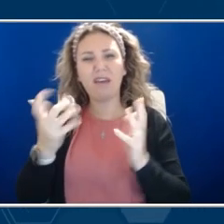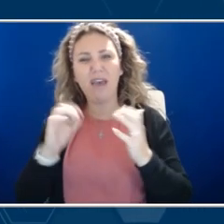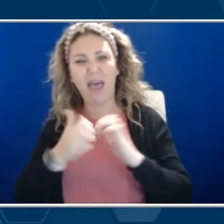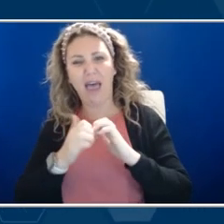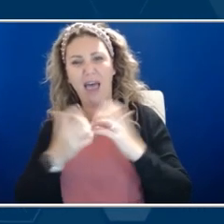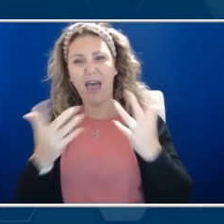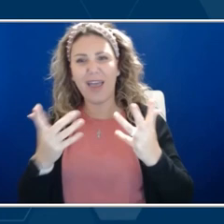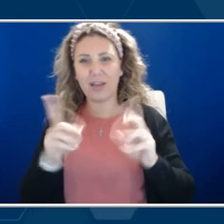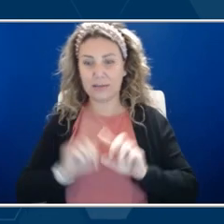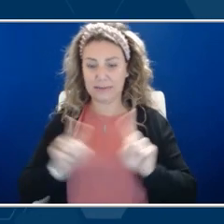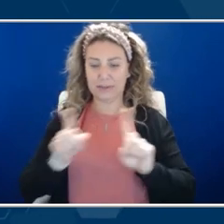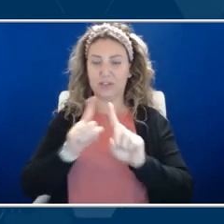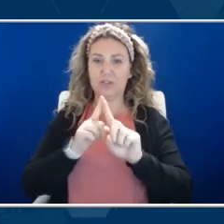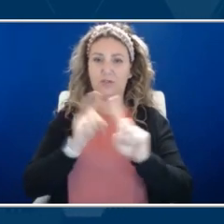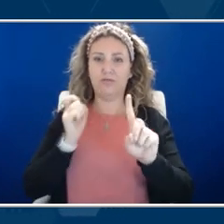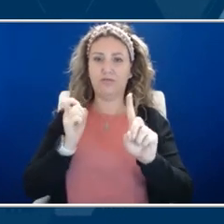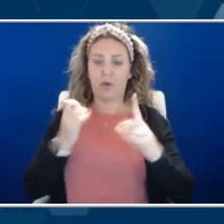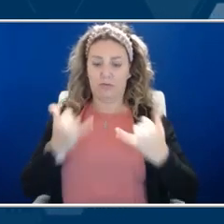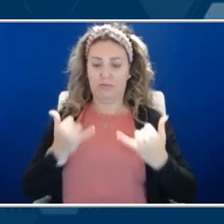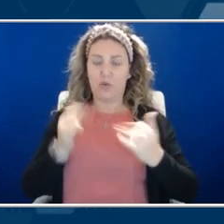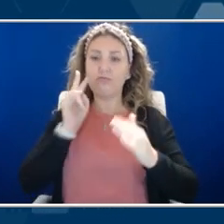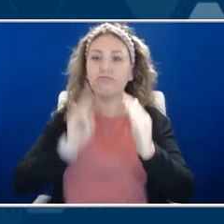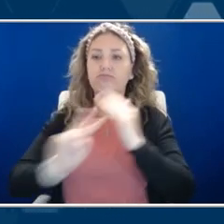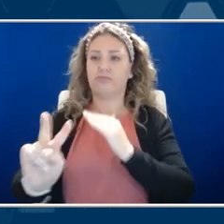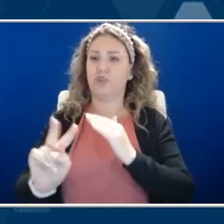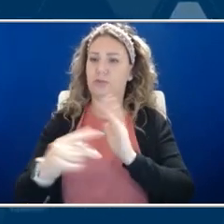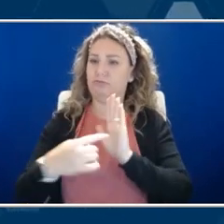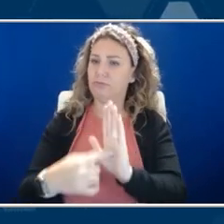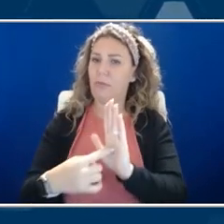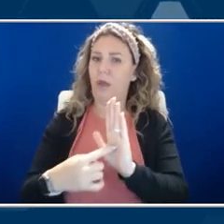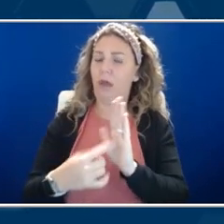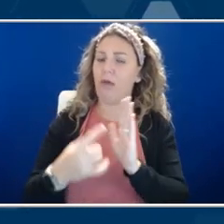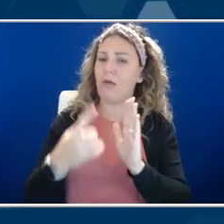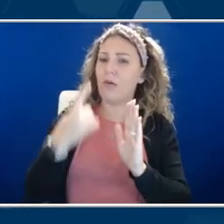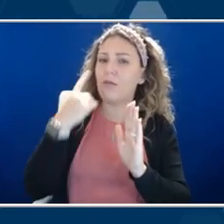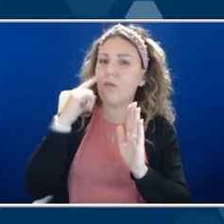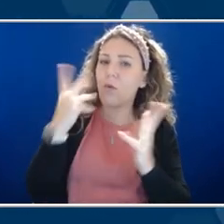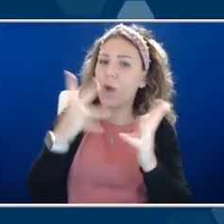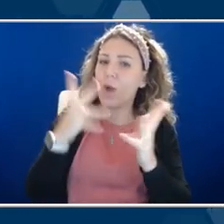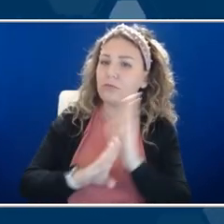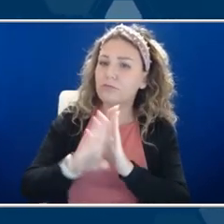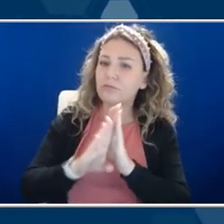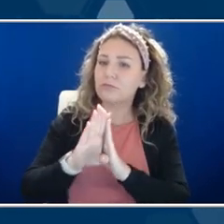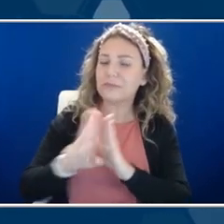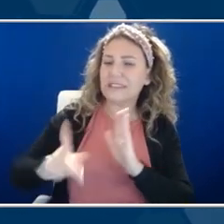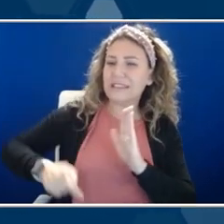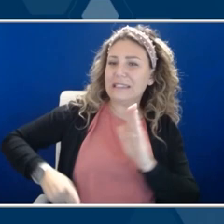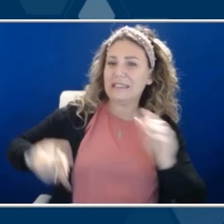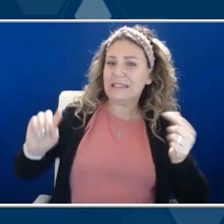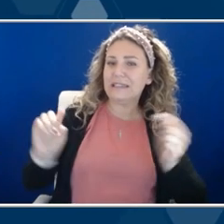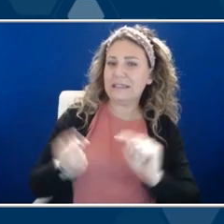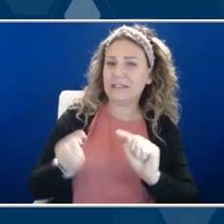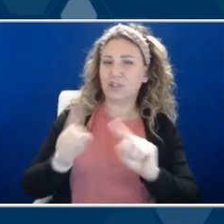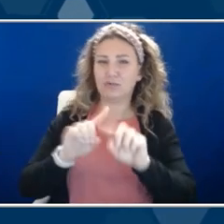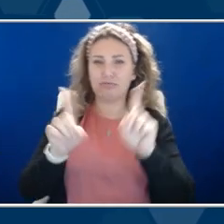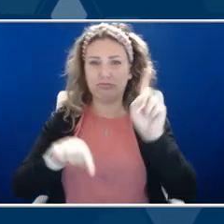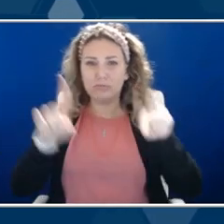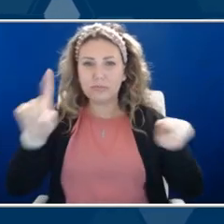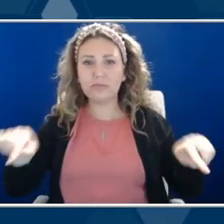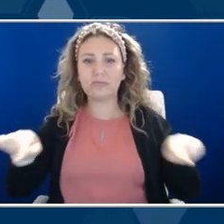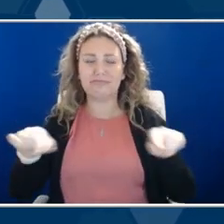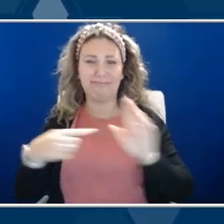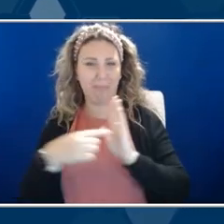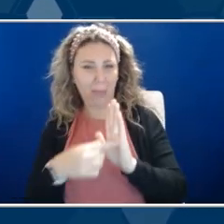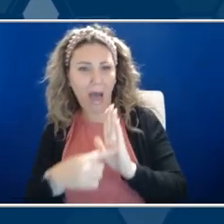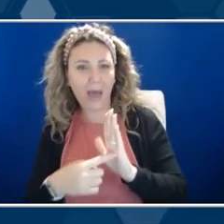current predictive models used to develop who might develop a kidney injury? So there's different kinds of predictive models, Alan. You're going to have to help us figure that out a little bit.